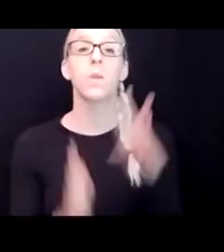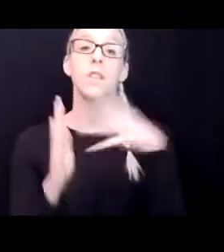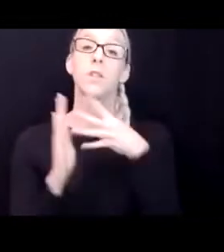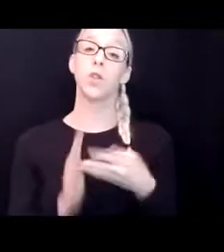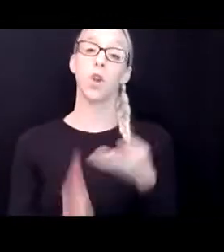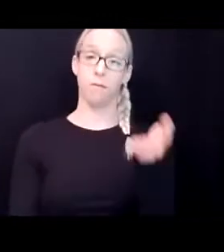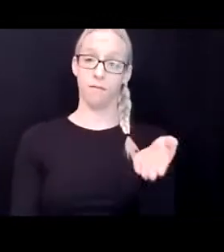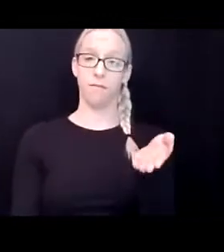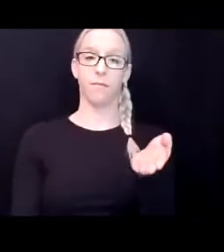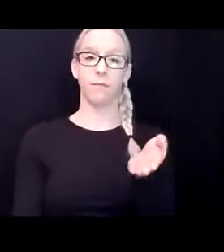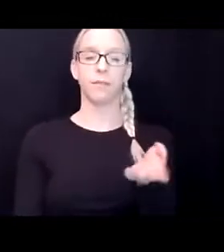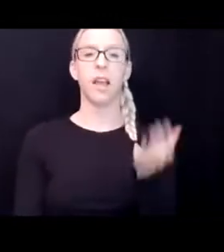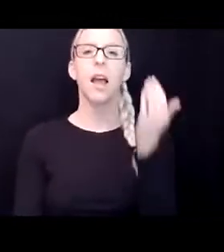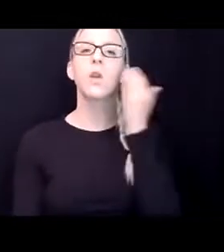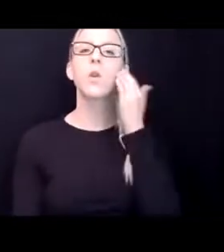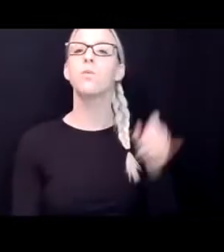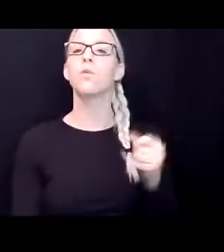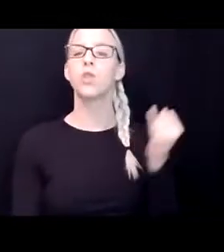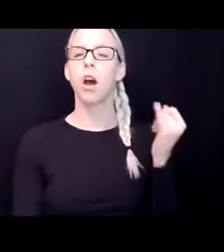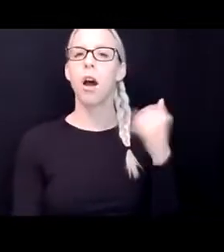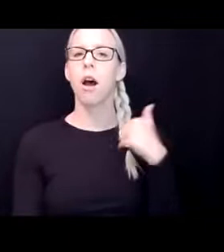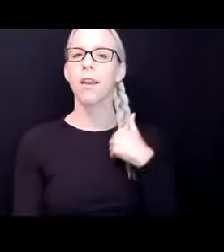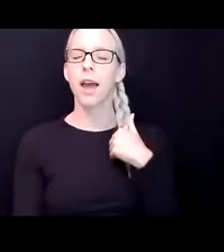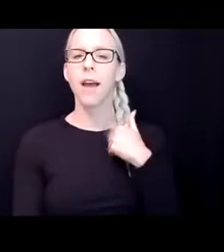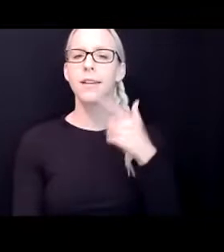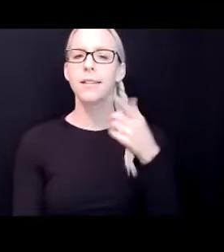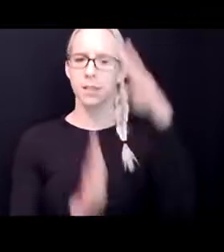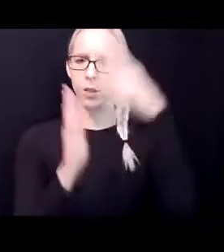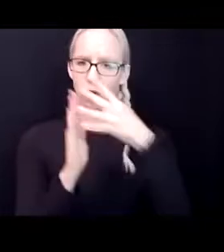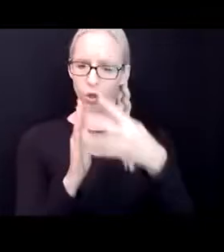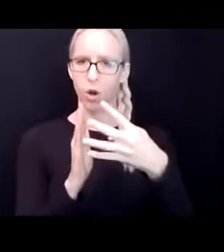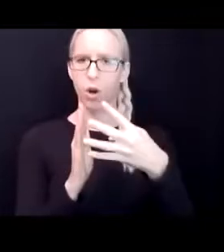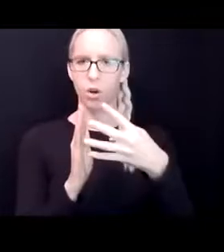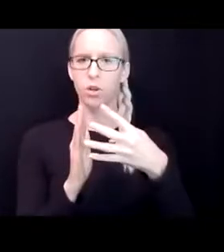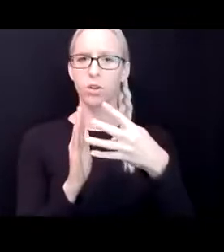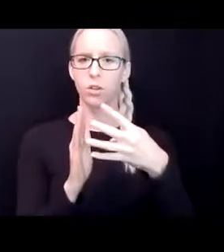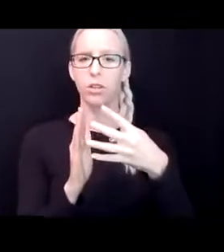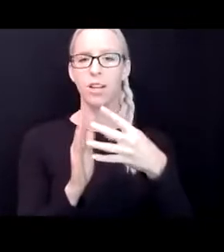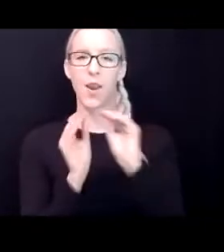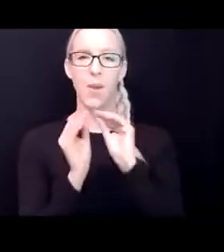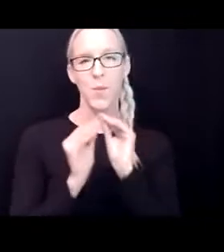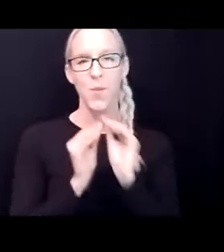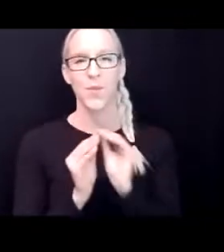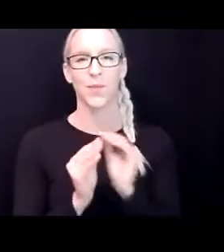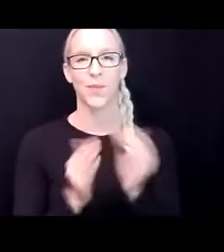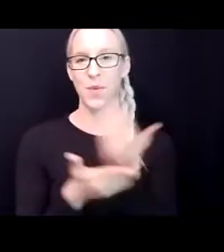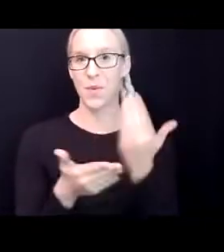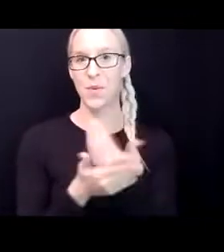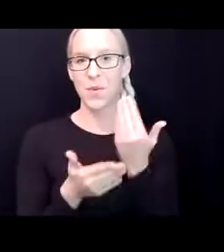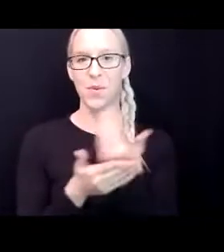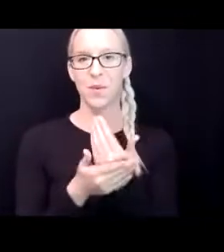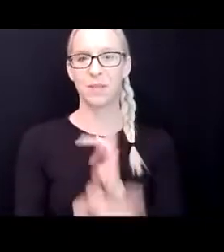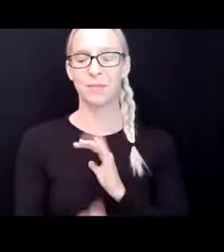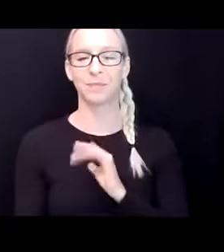and I know John has taken this chart and has made a new and improved, and he's constantly